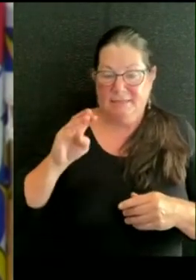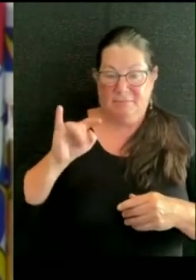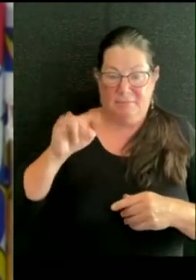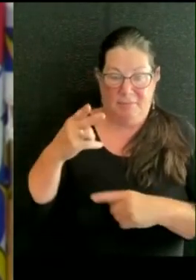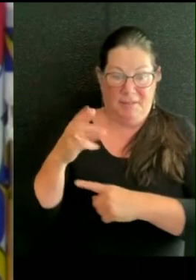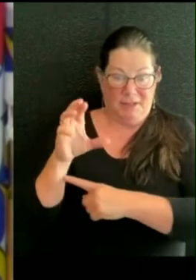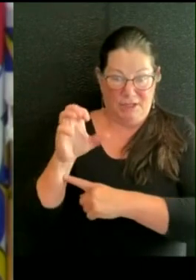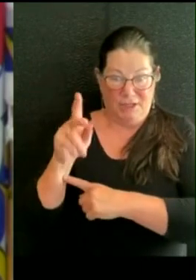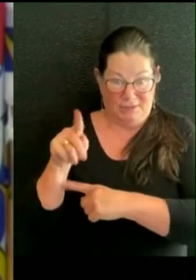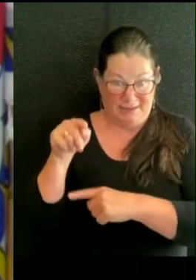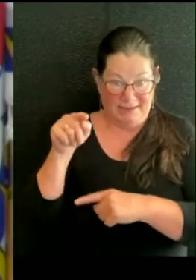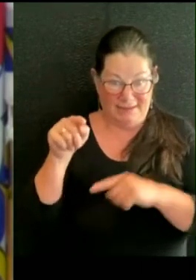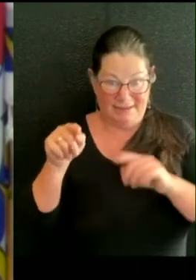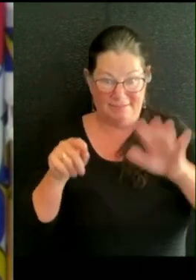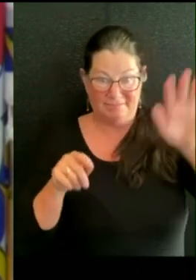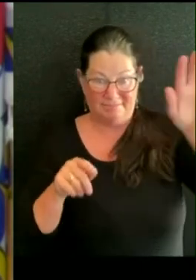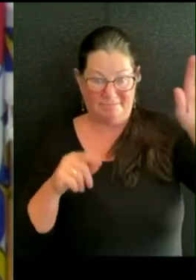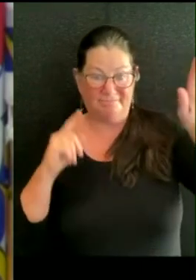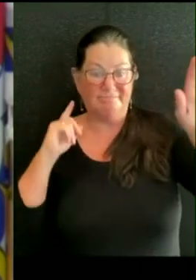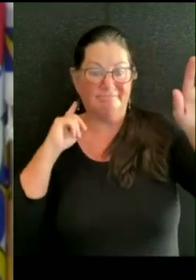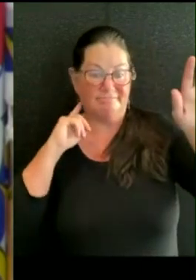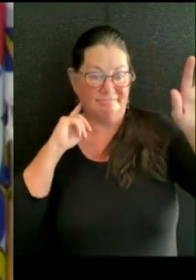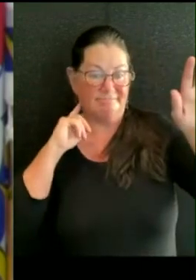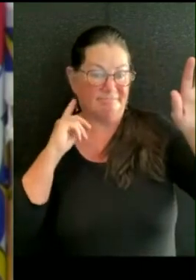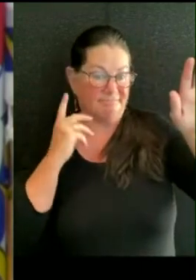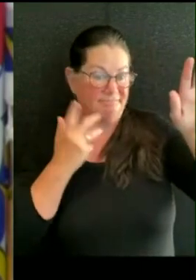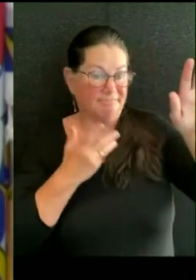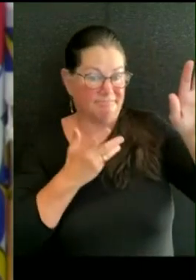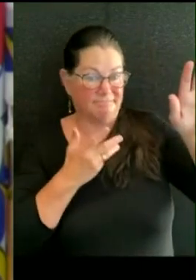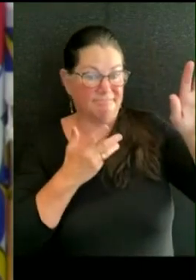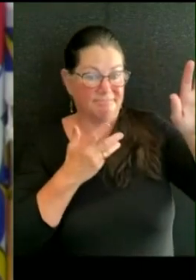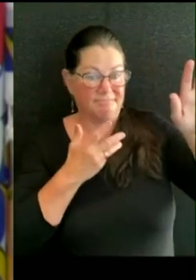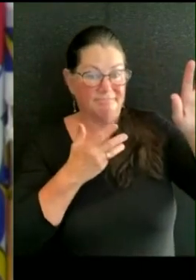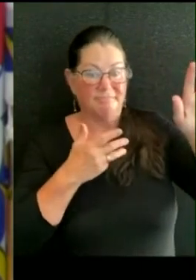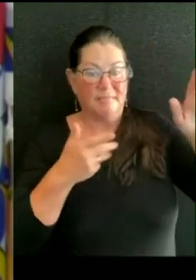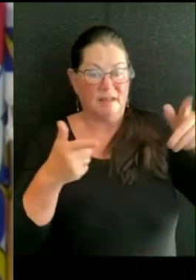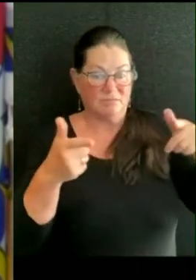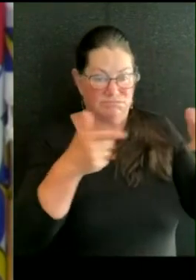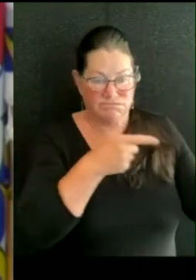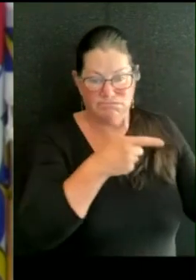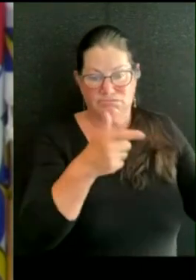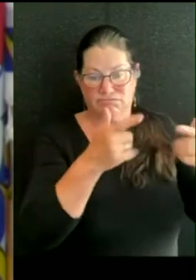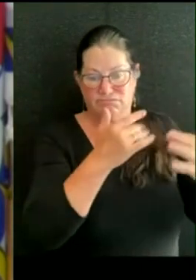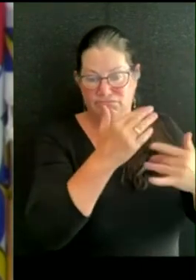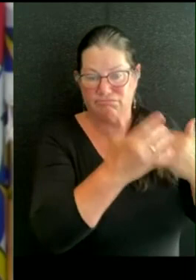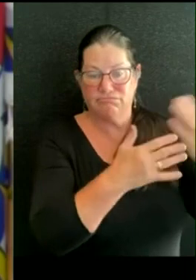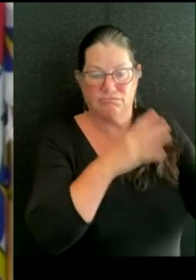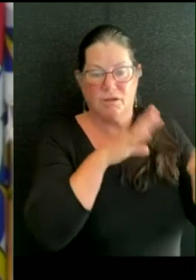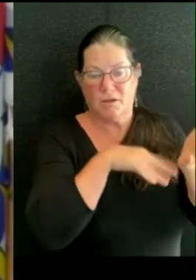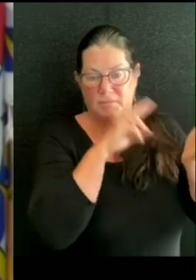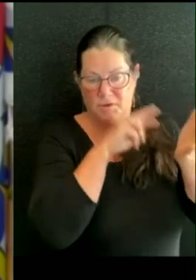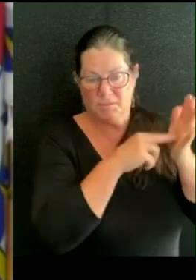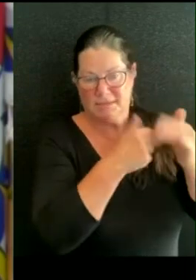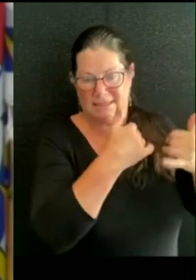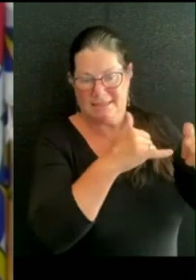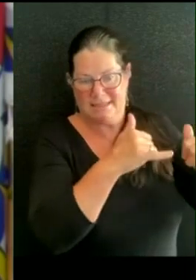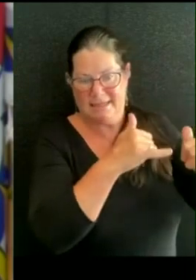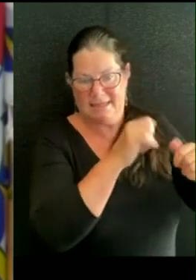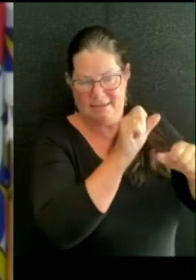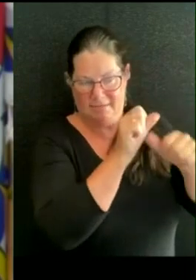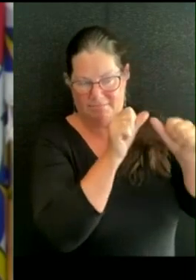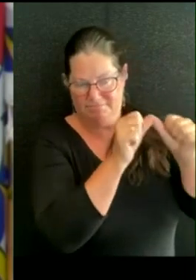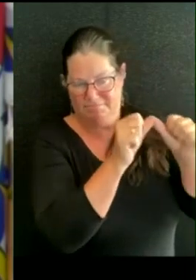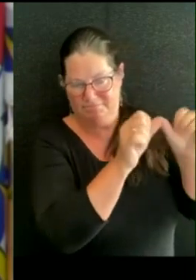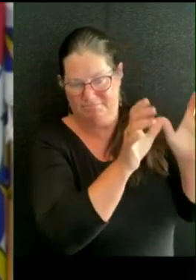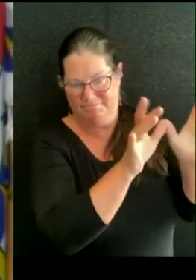from Brad that a number of ignitions are either ongoing or planned in this area. And that is going to secure